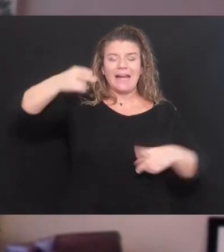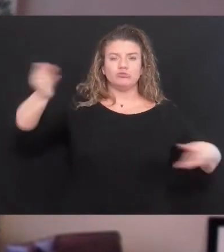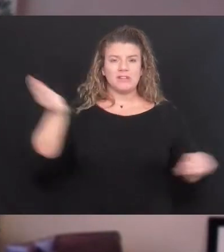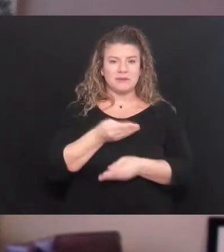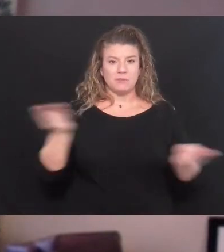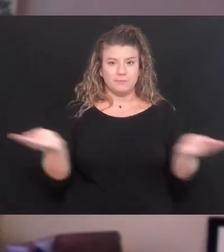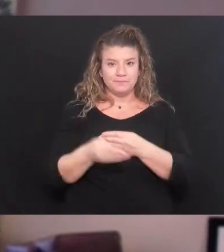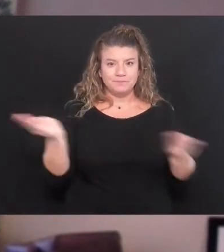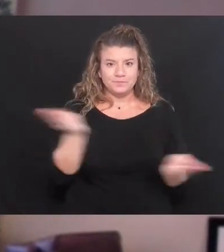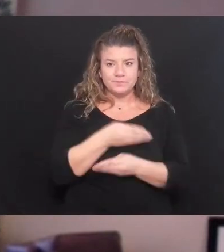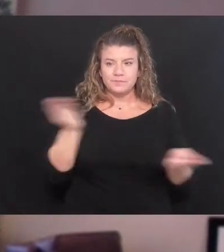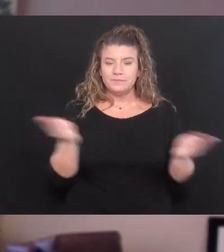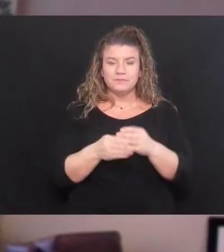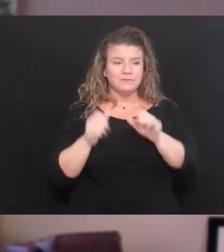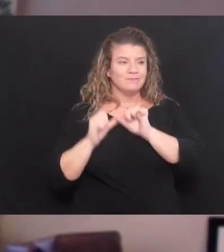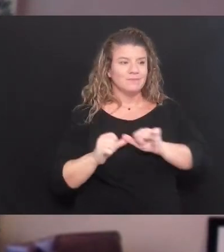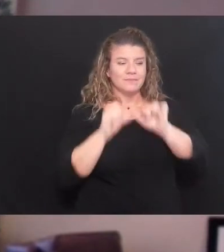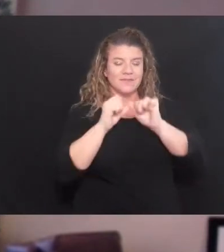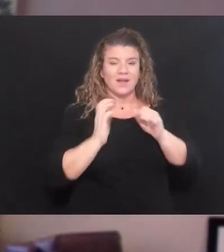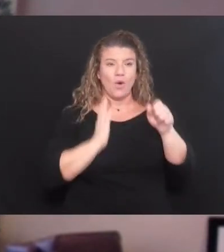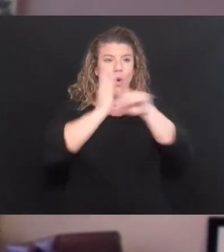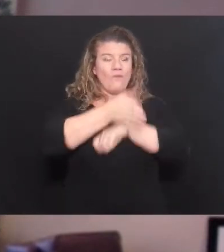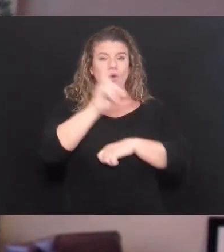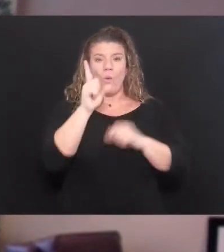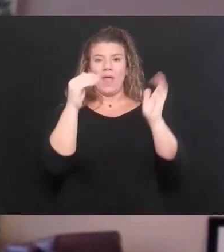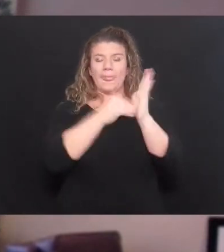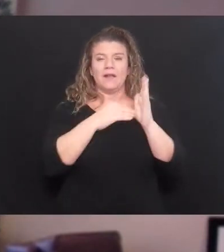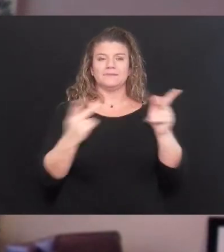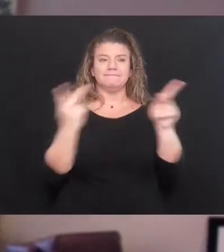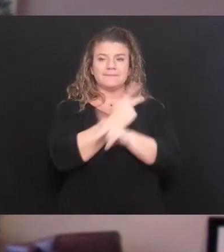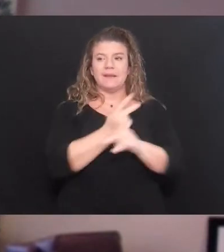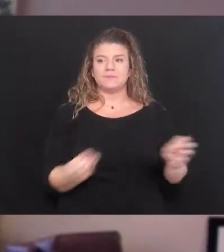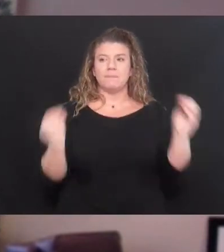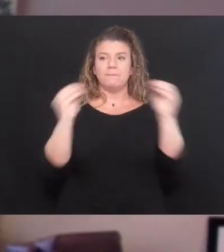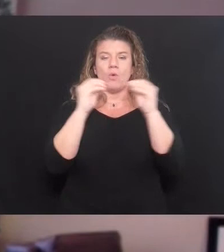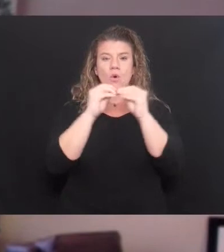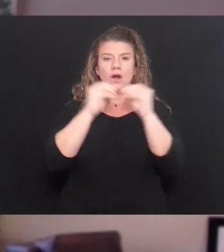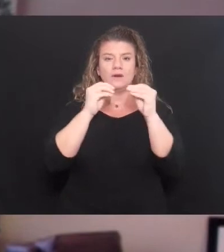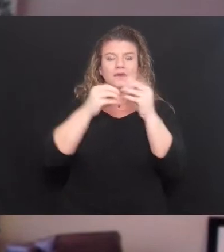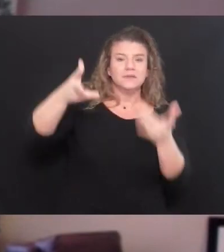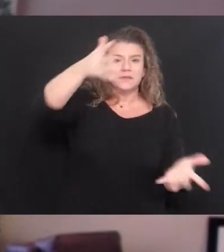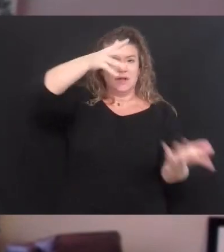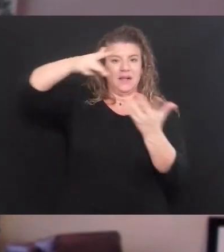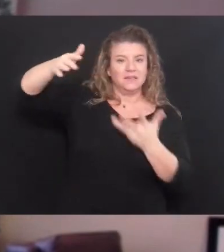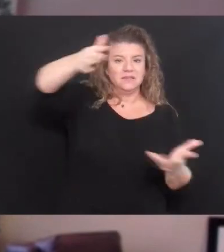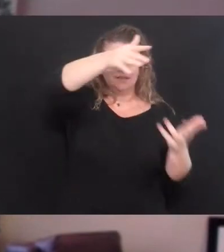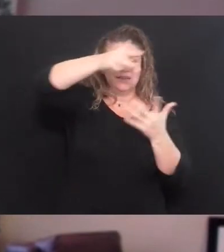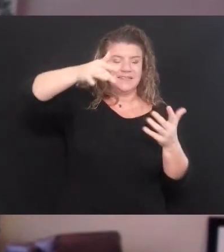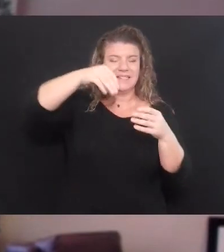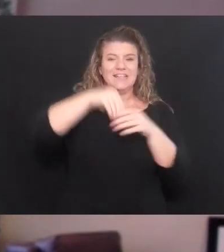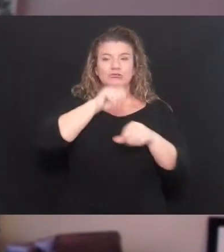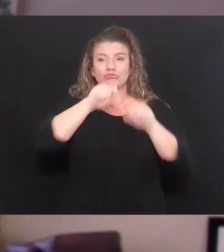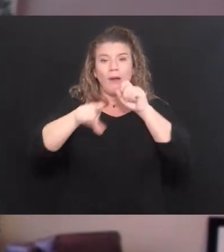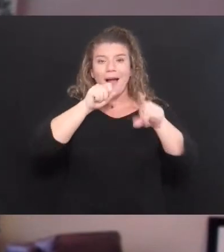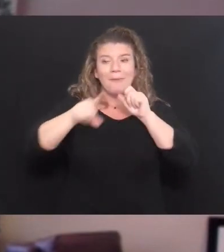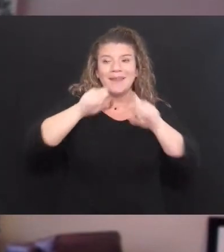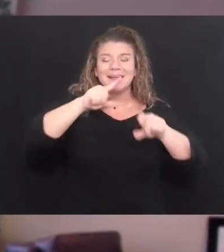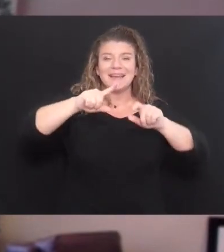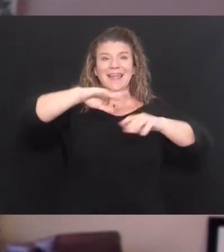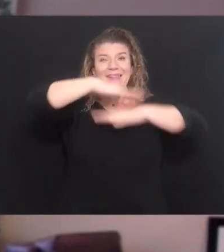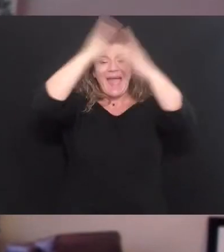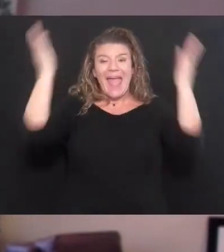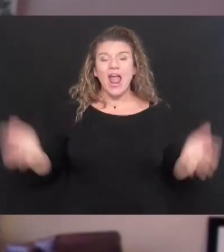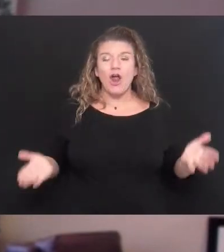transmissible, exists in over 1,000 times higher concentration in the airways and in the droplets and the aerosols